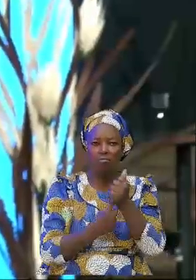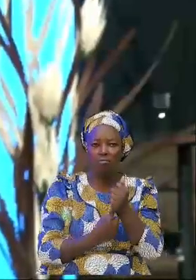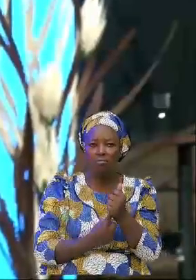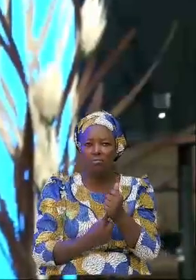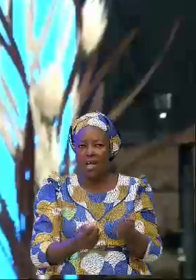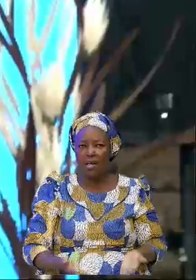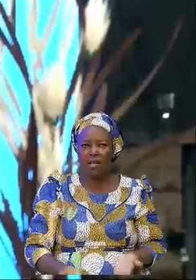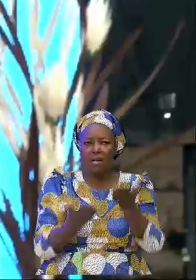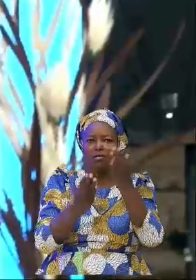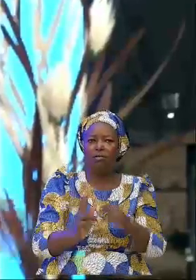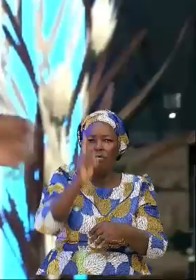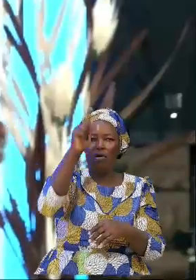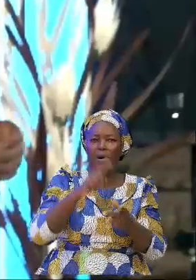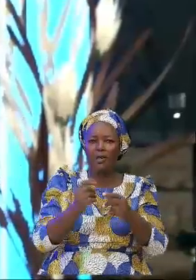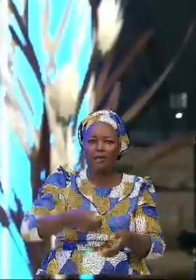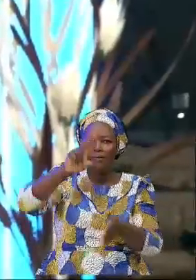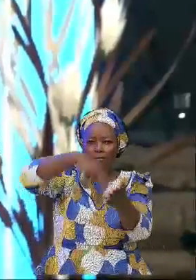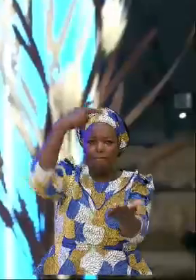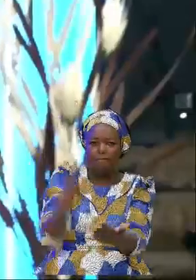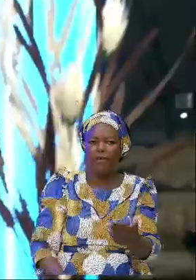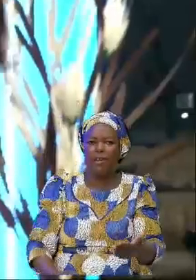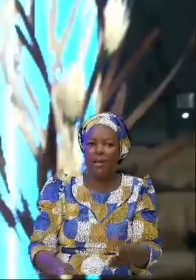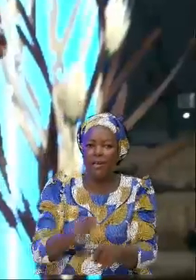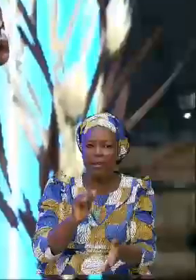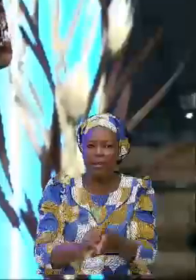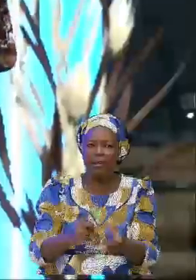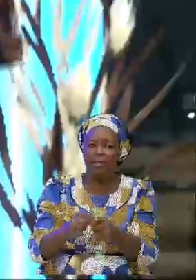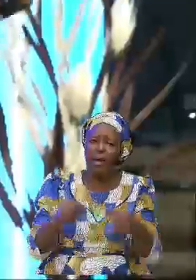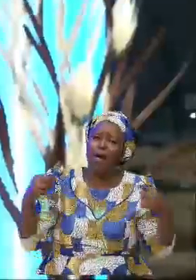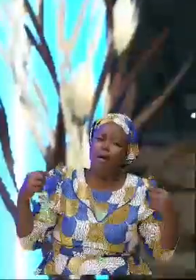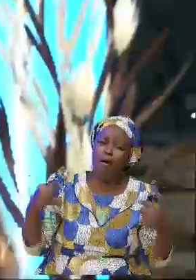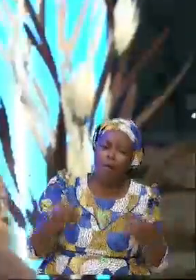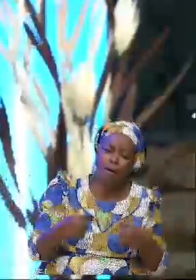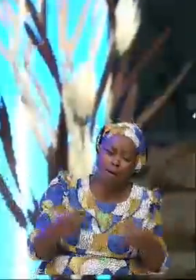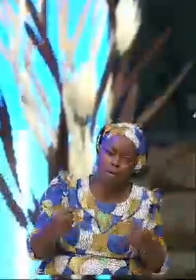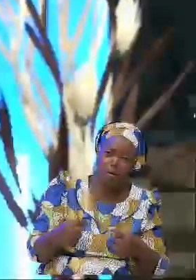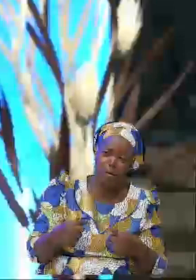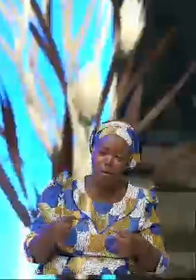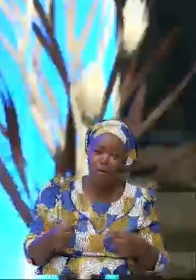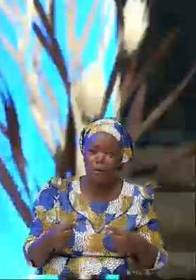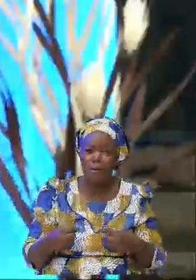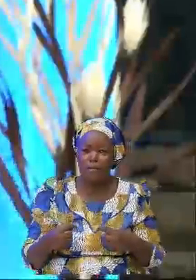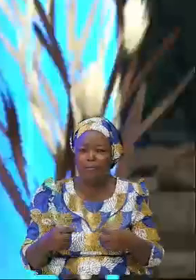alone. I don't want to fight. And then he takes you up, smashes you on the ground.